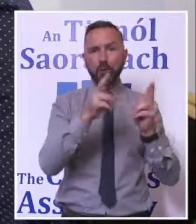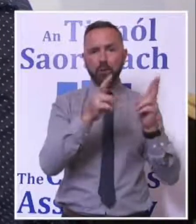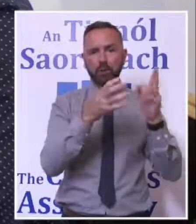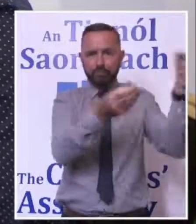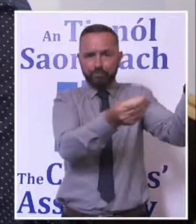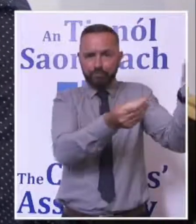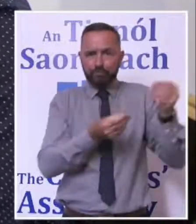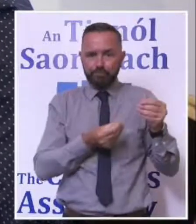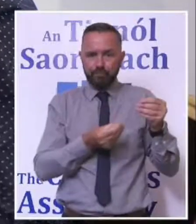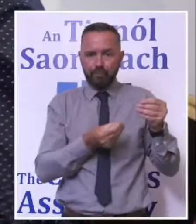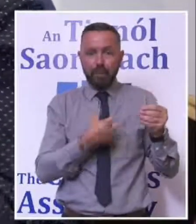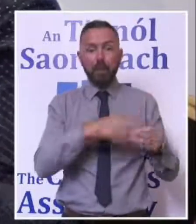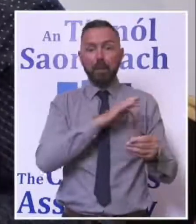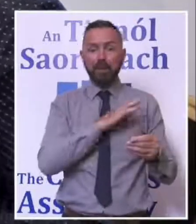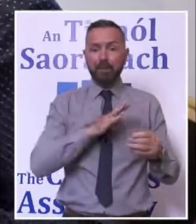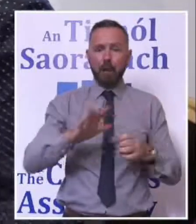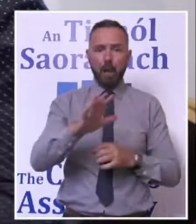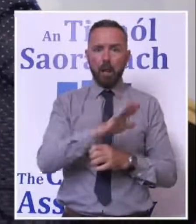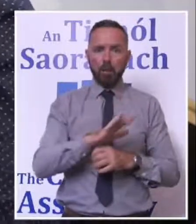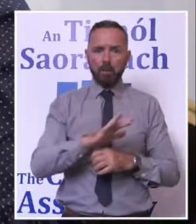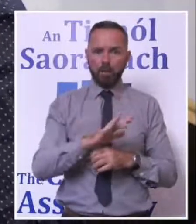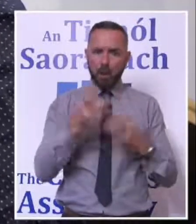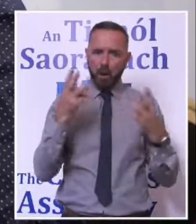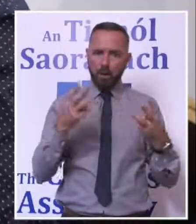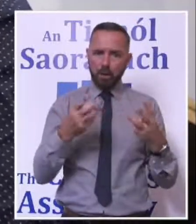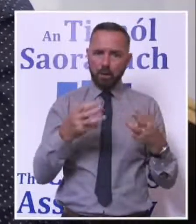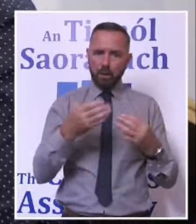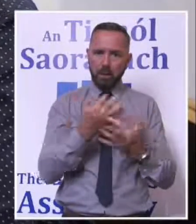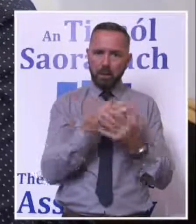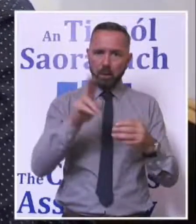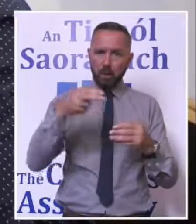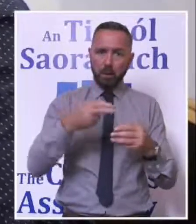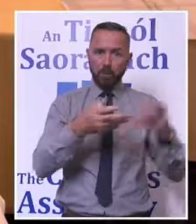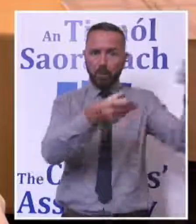a localist. I would like as much as possible to come down.